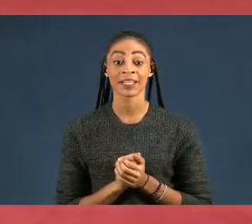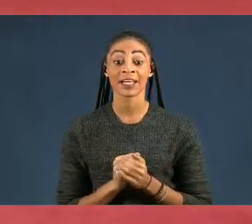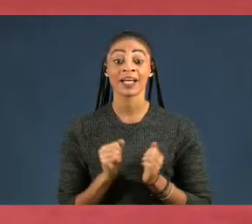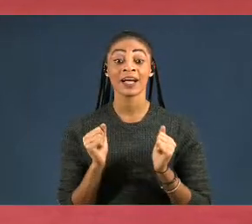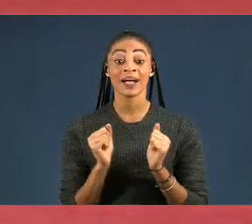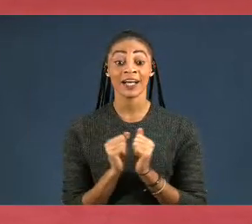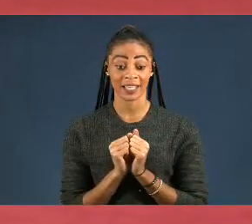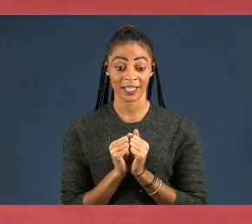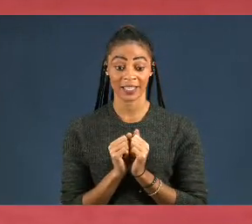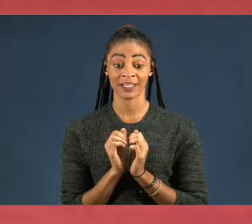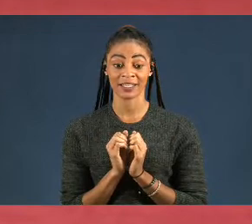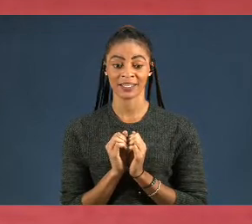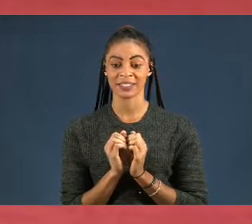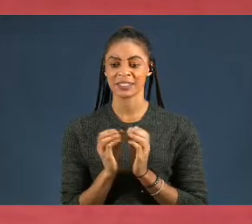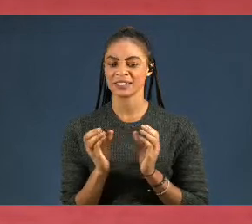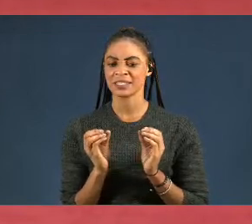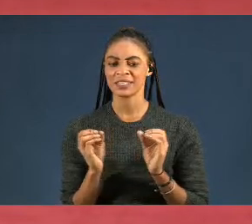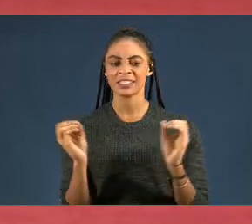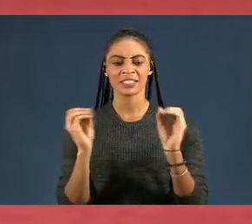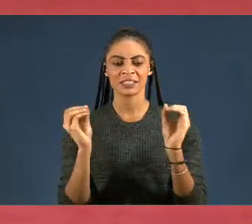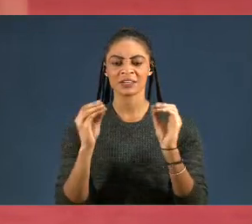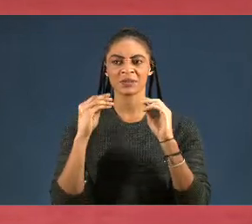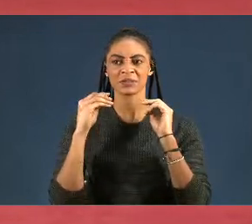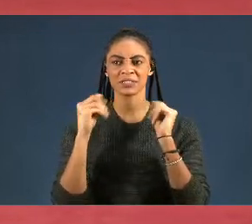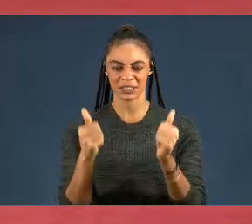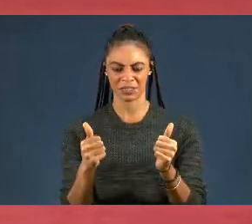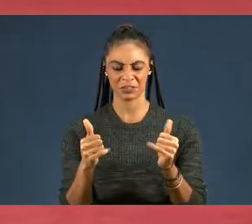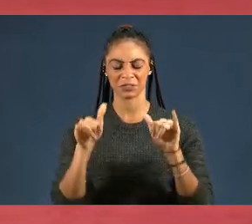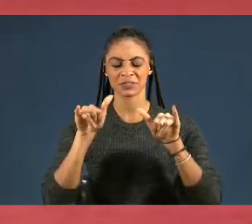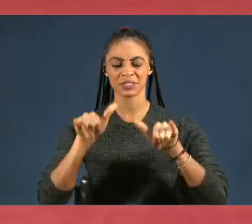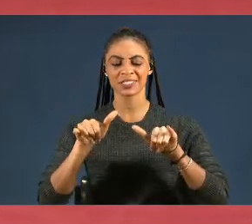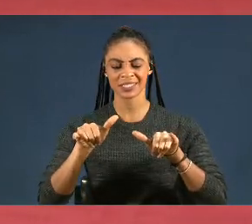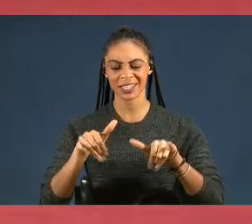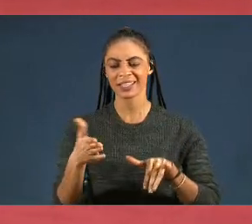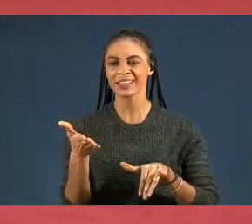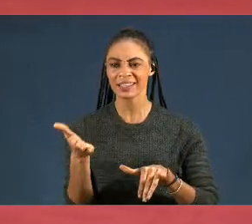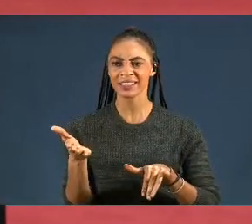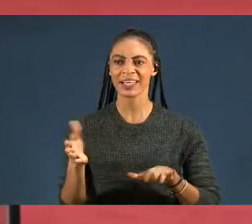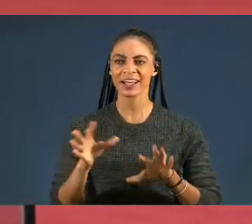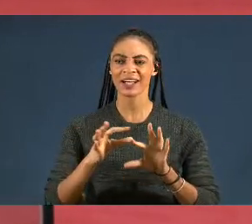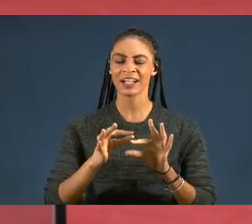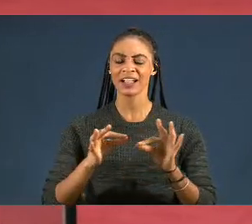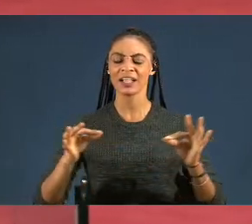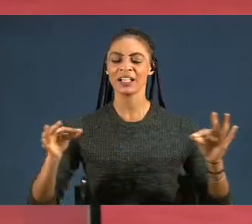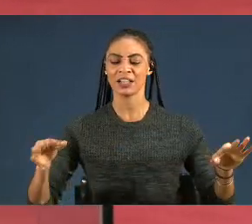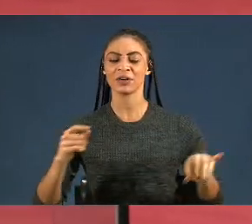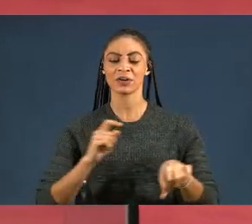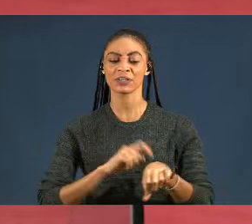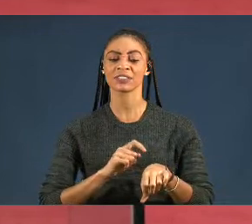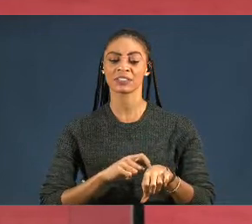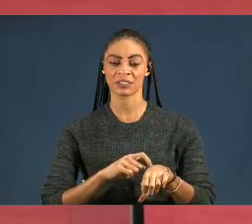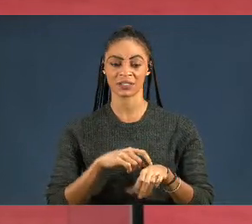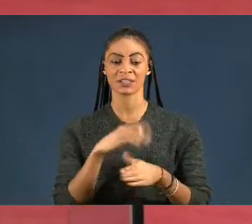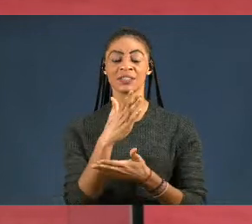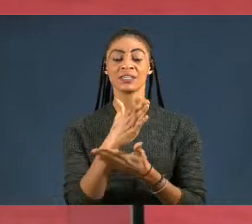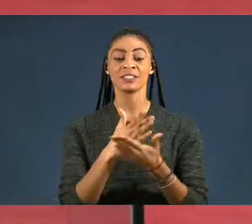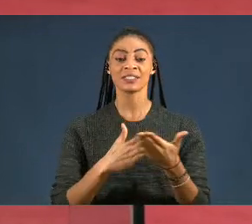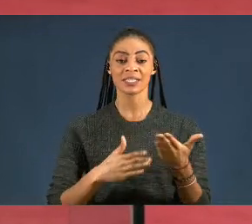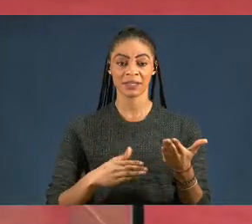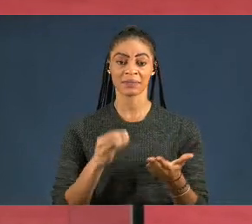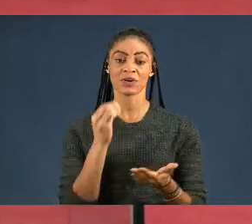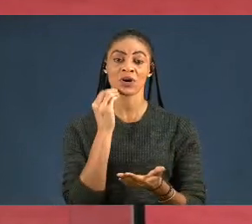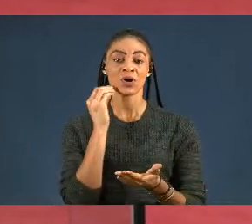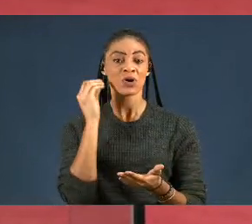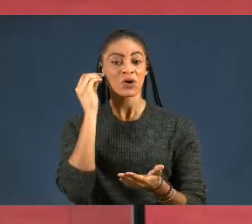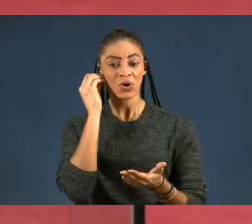Those things have not been handled. And they have stayed there for long. Some of the homes, they need a paint job.